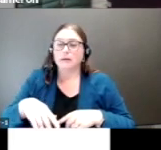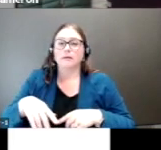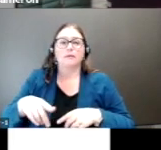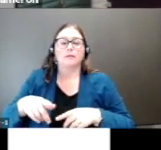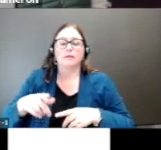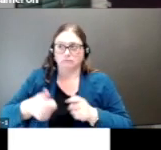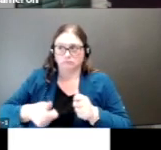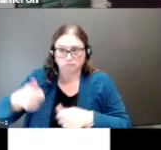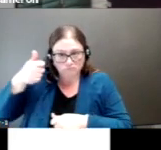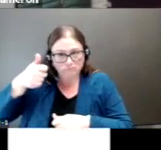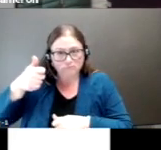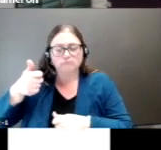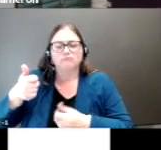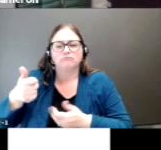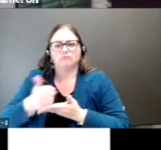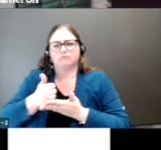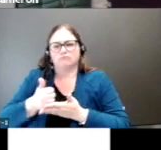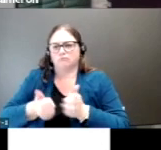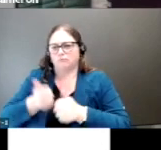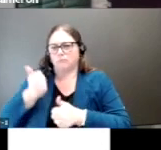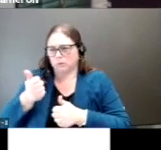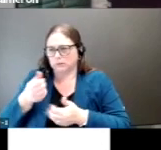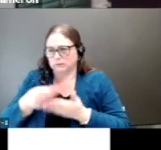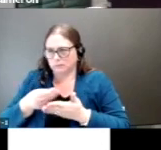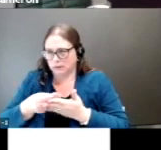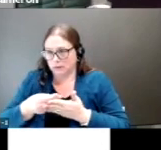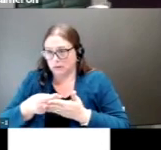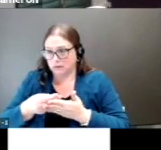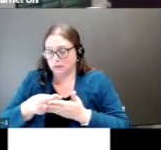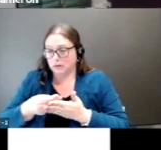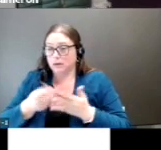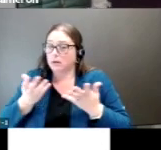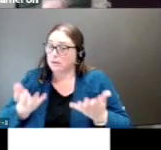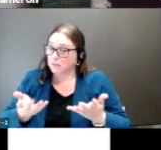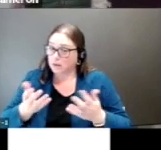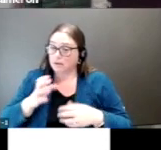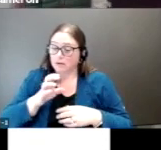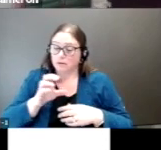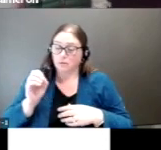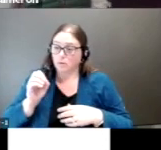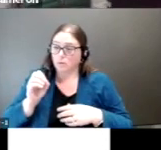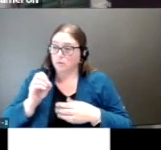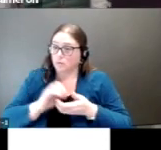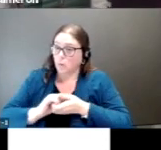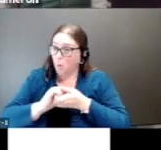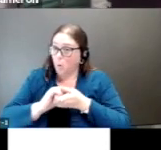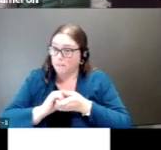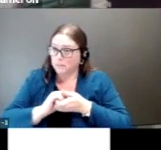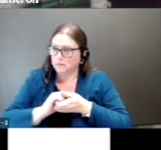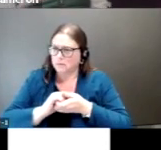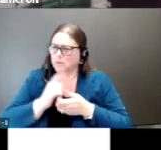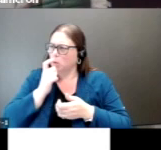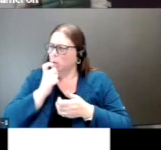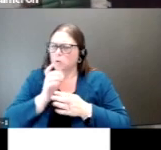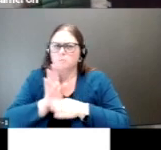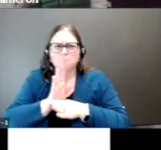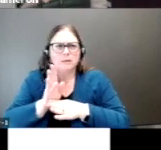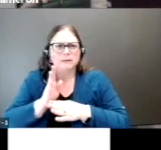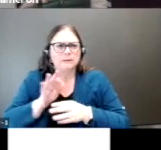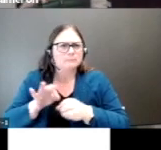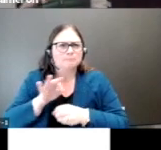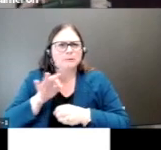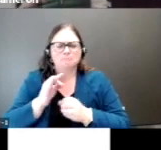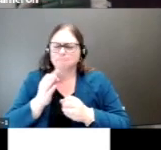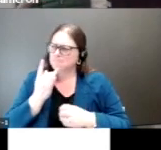Well, the co-op individuals, entrepreneurial spirit, they've said, oh, hey, we can do the same as